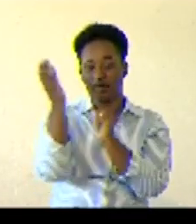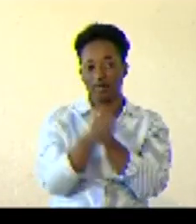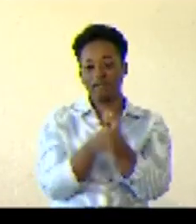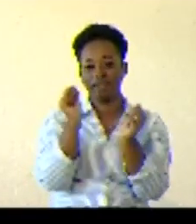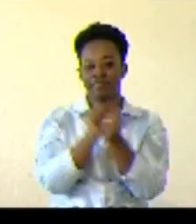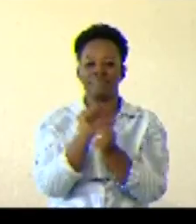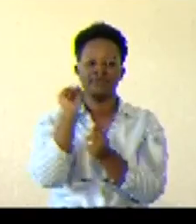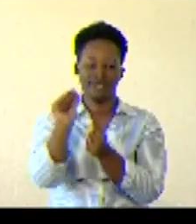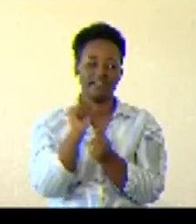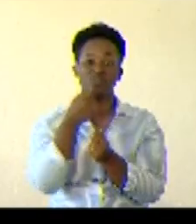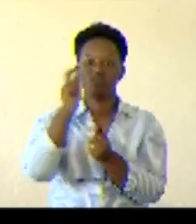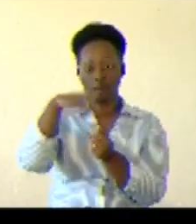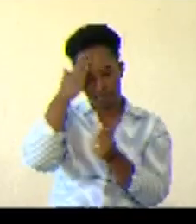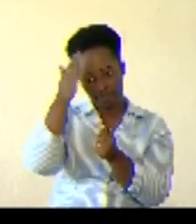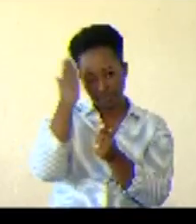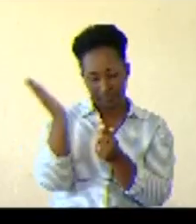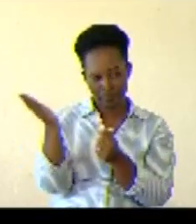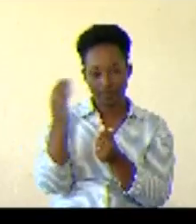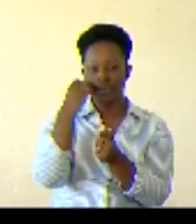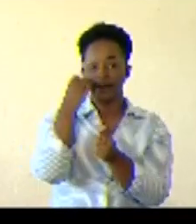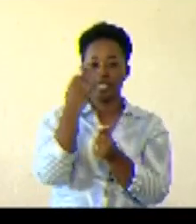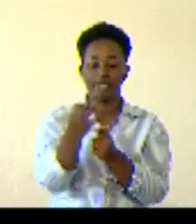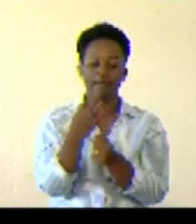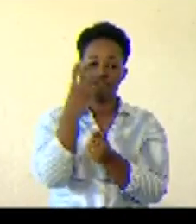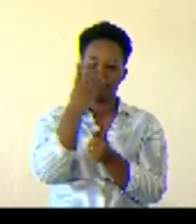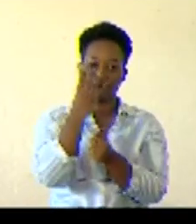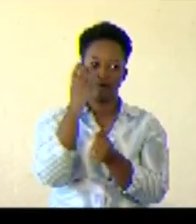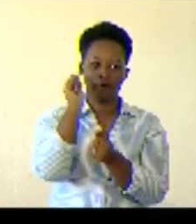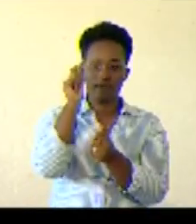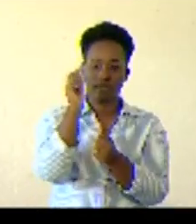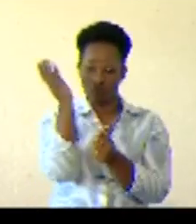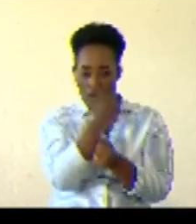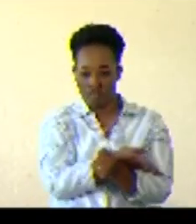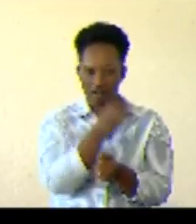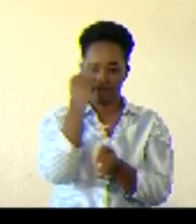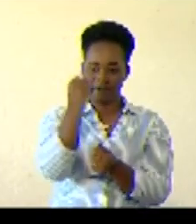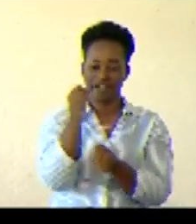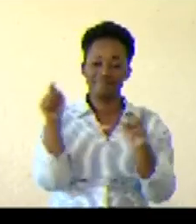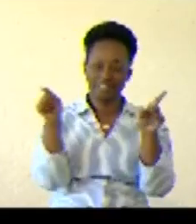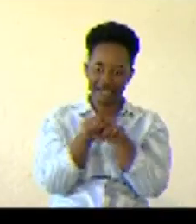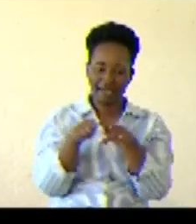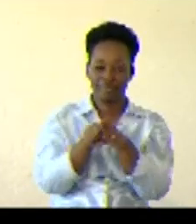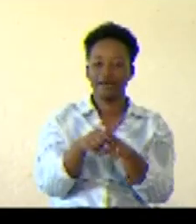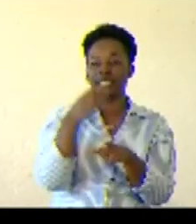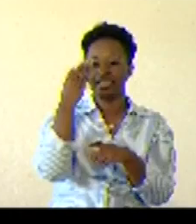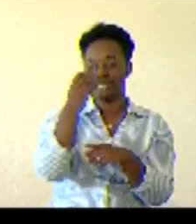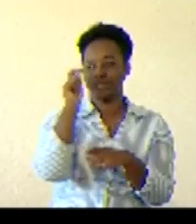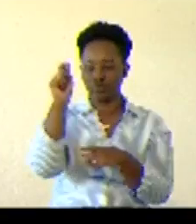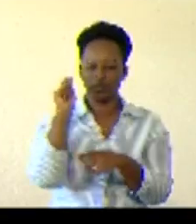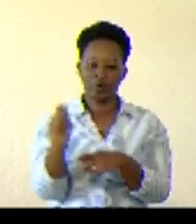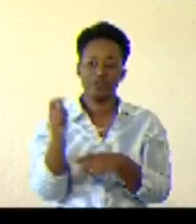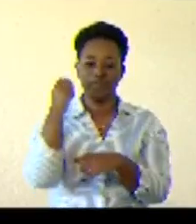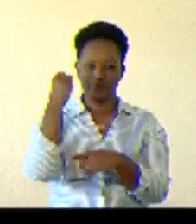15. You have to know this. If it is 4 out of 5, this is 3 to 5.